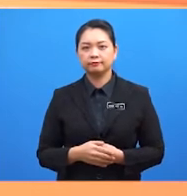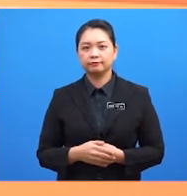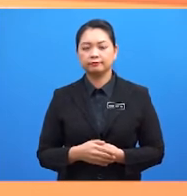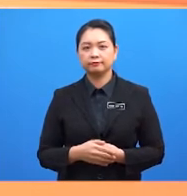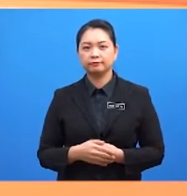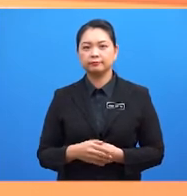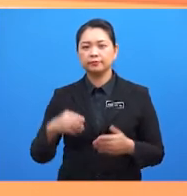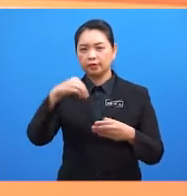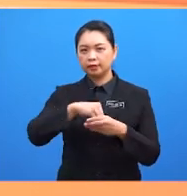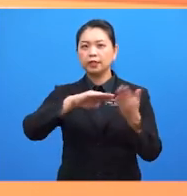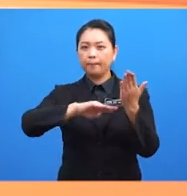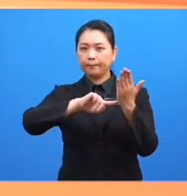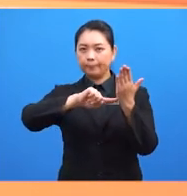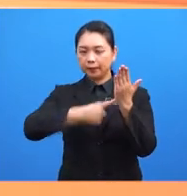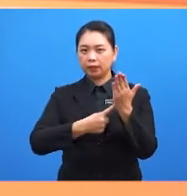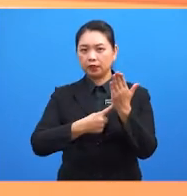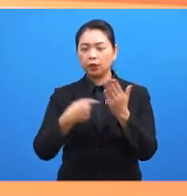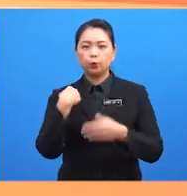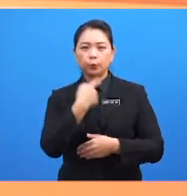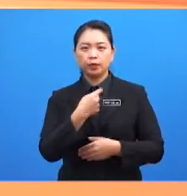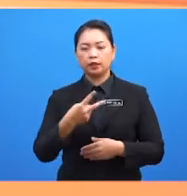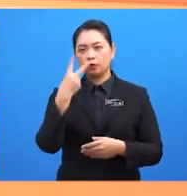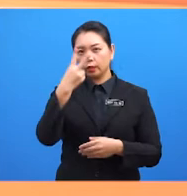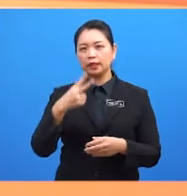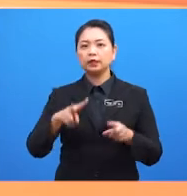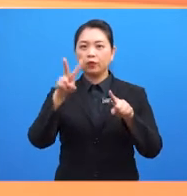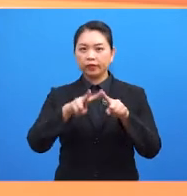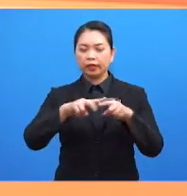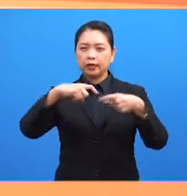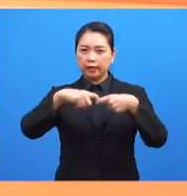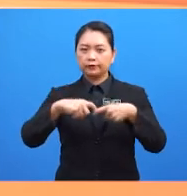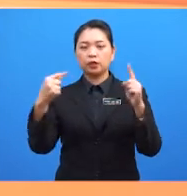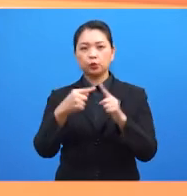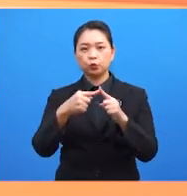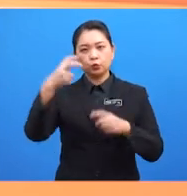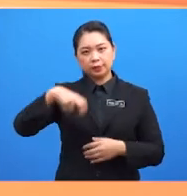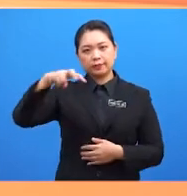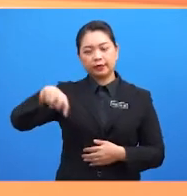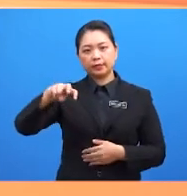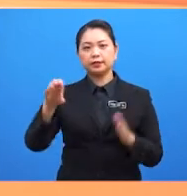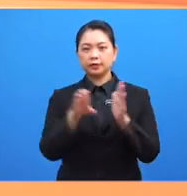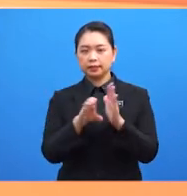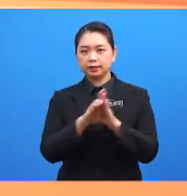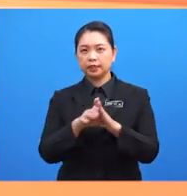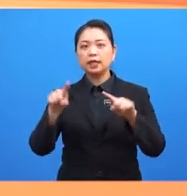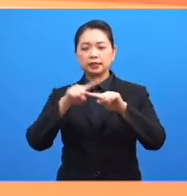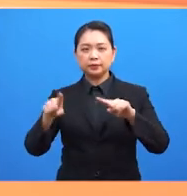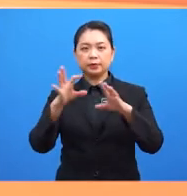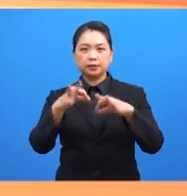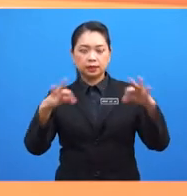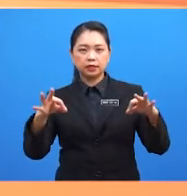the beginning, we revised on some vocabulary related to traveling. For example, different types